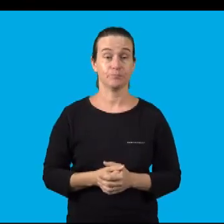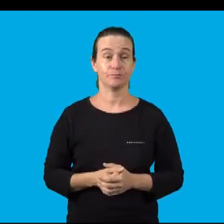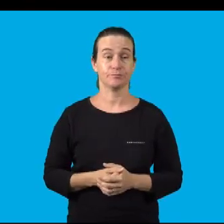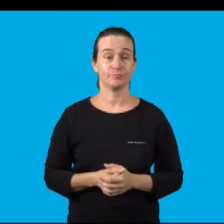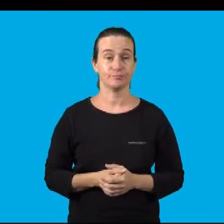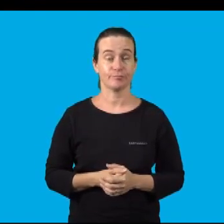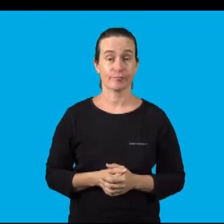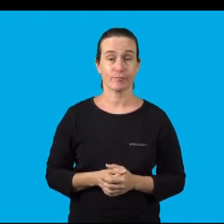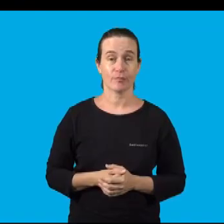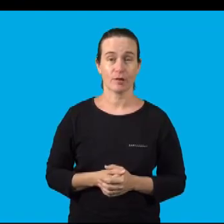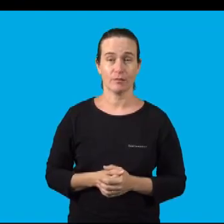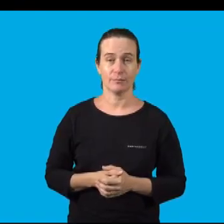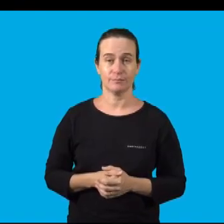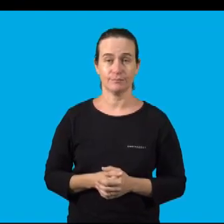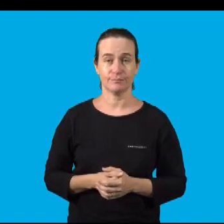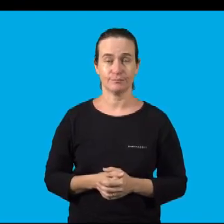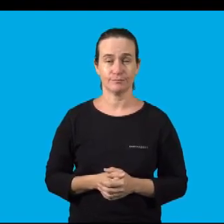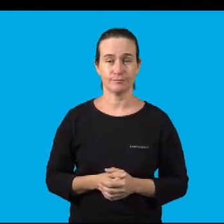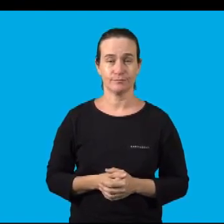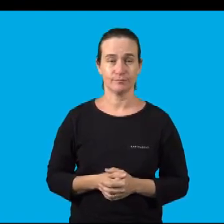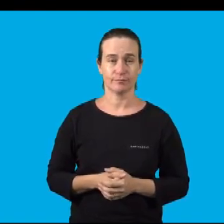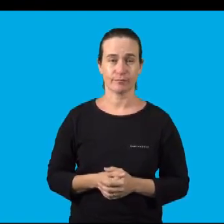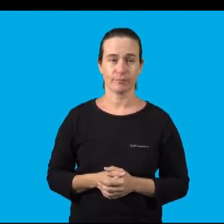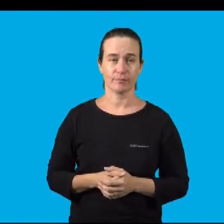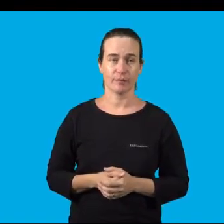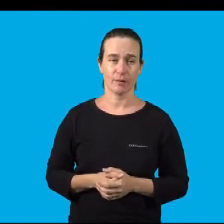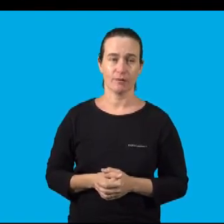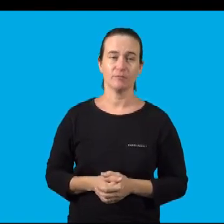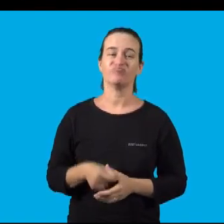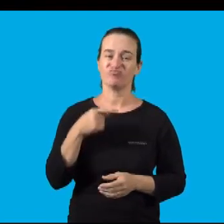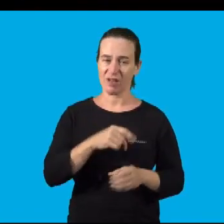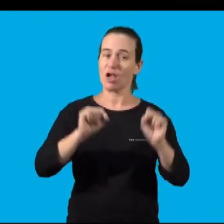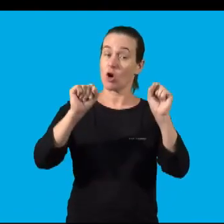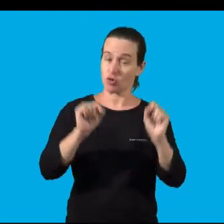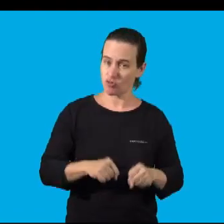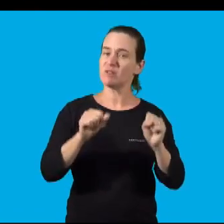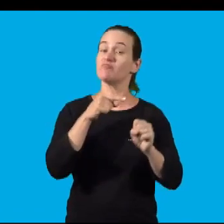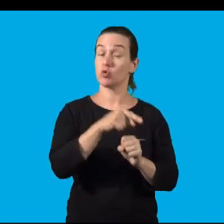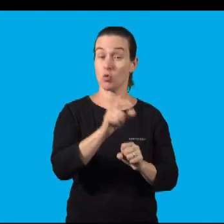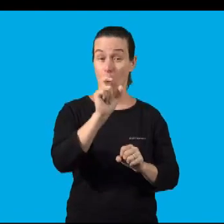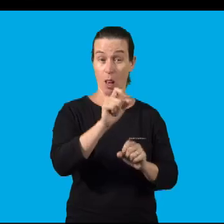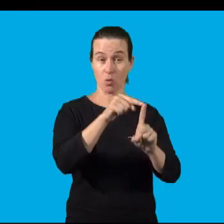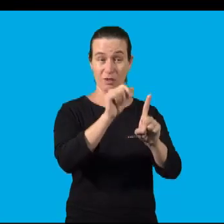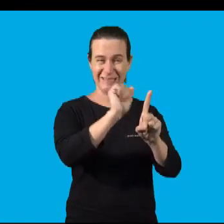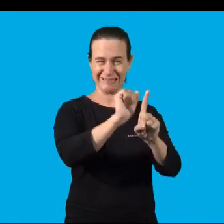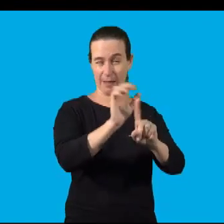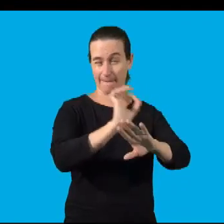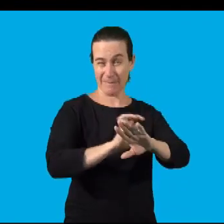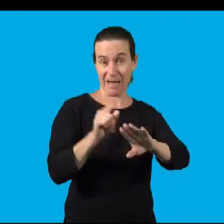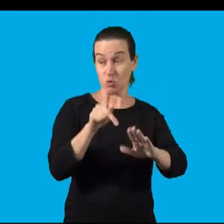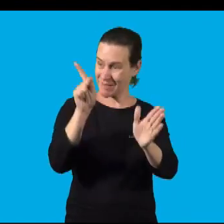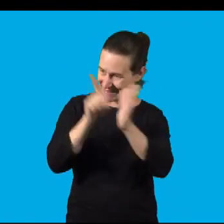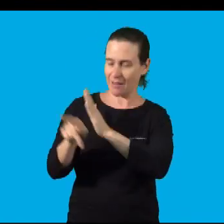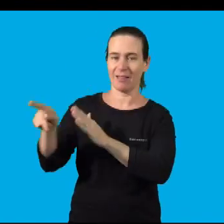furthermore, right, we are now dealing with the future. Furthermore, he readily agrees to